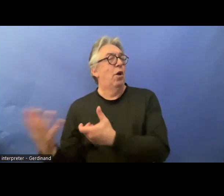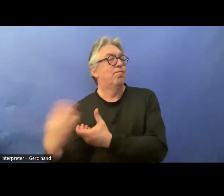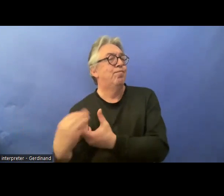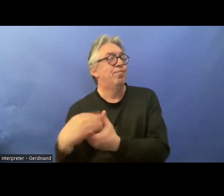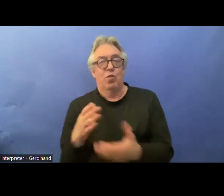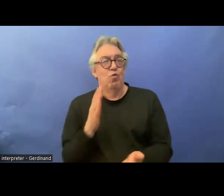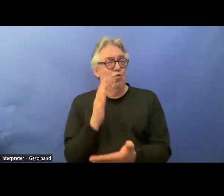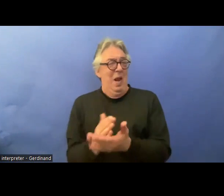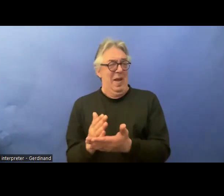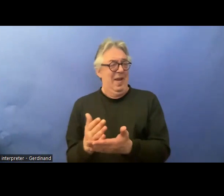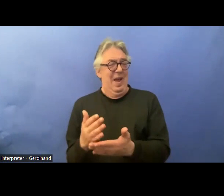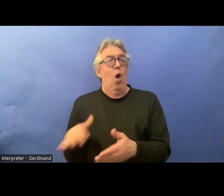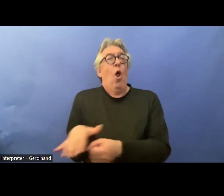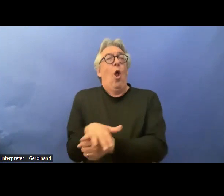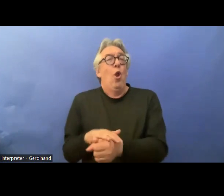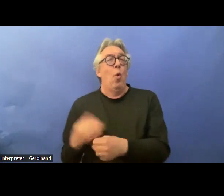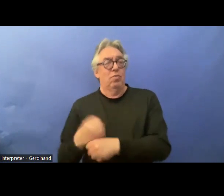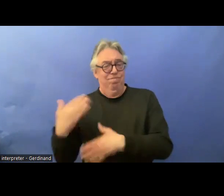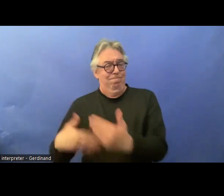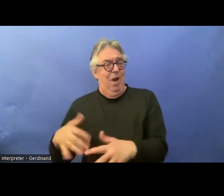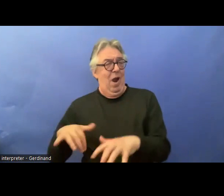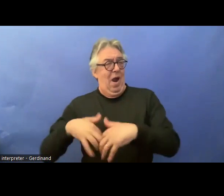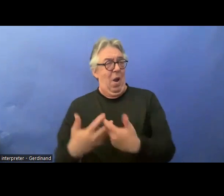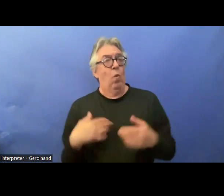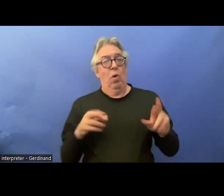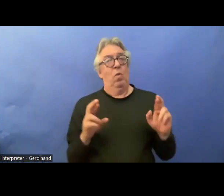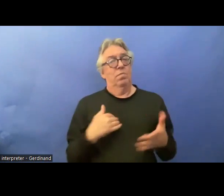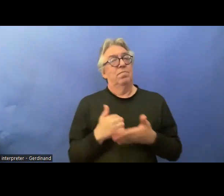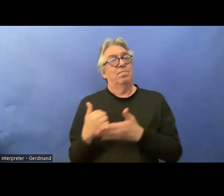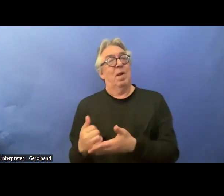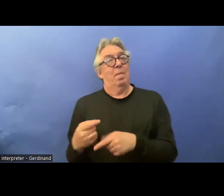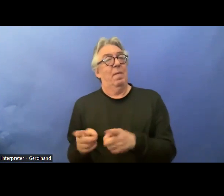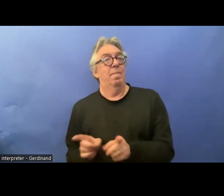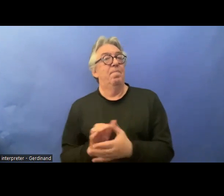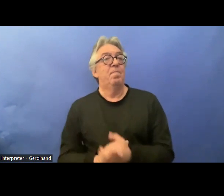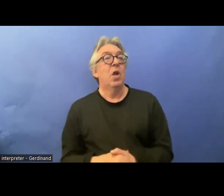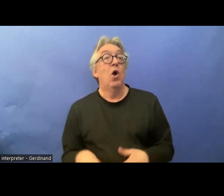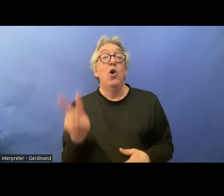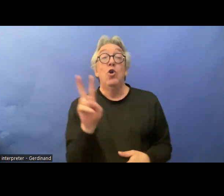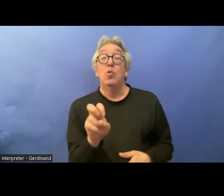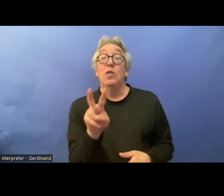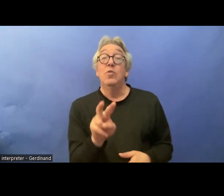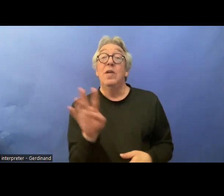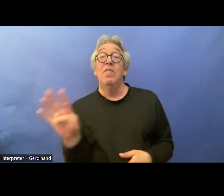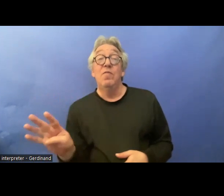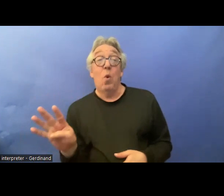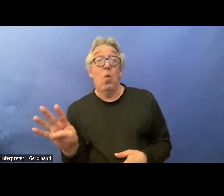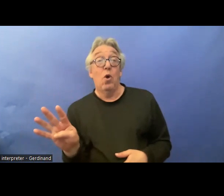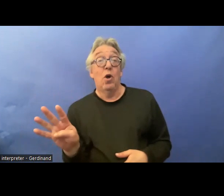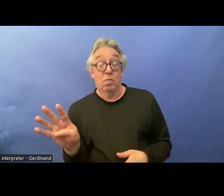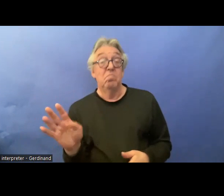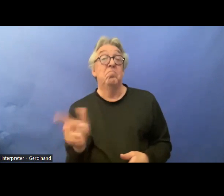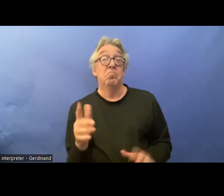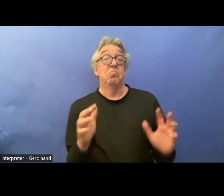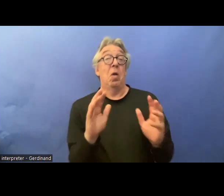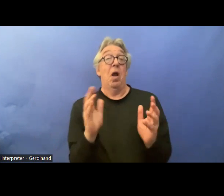now for 2024 cycle, half of the operations in the world adopted this merged